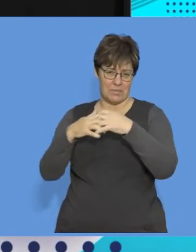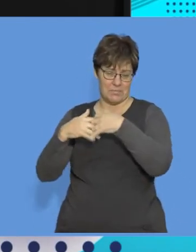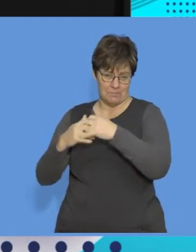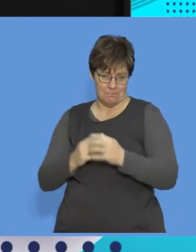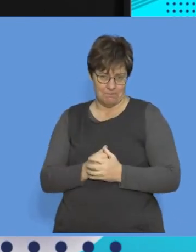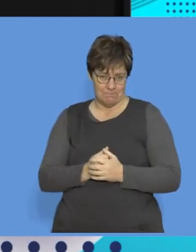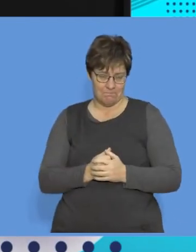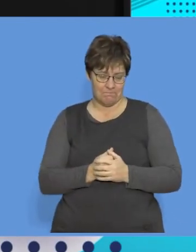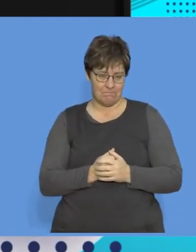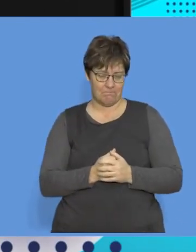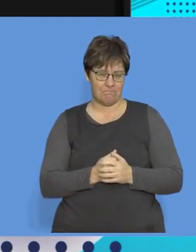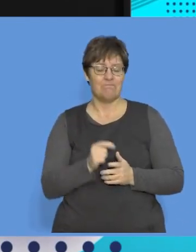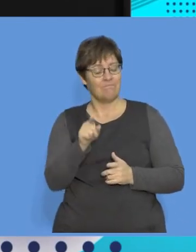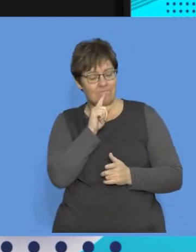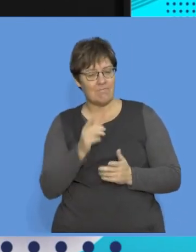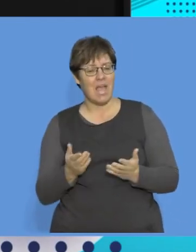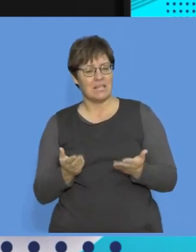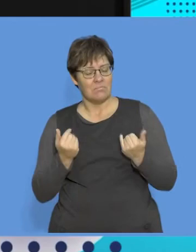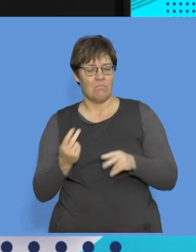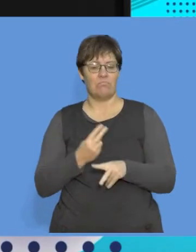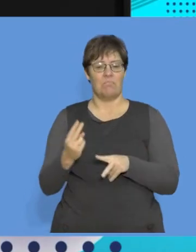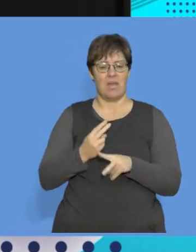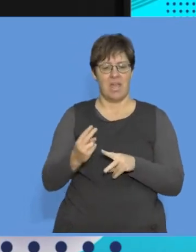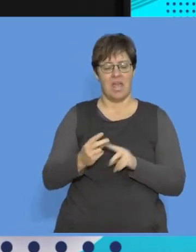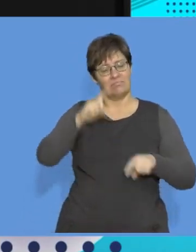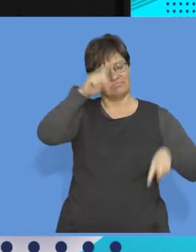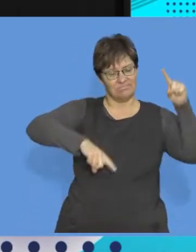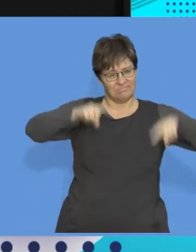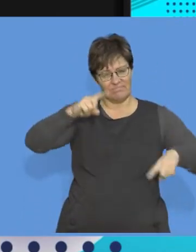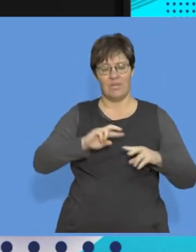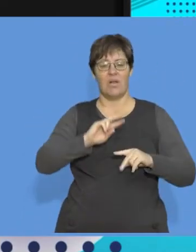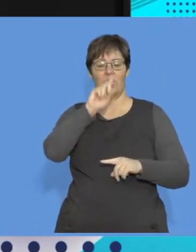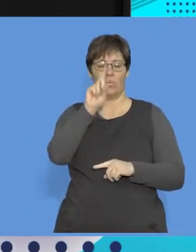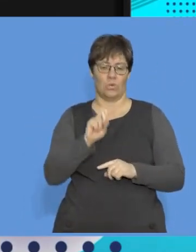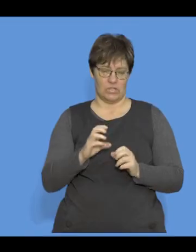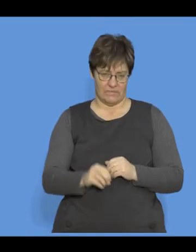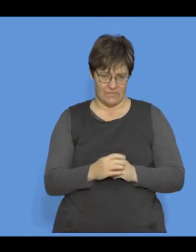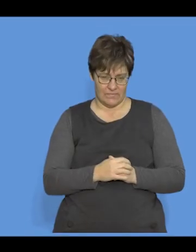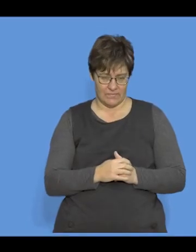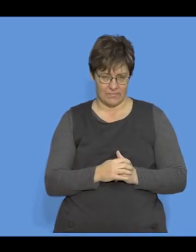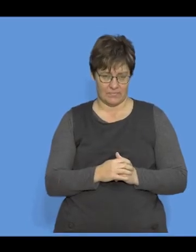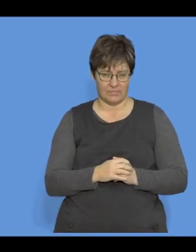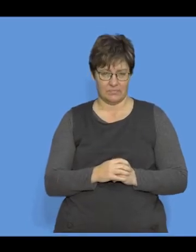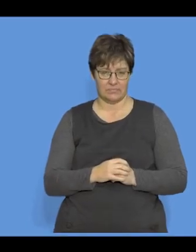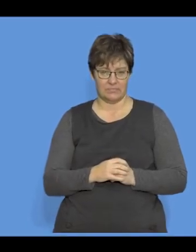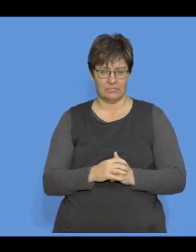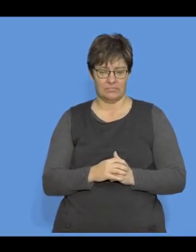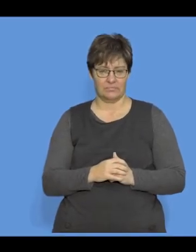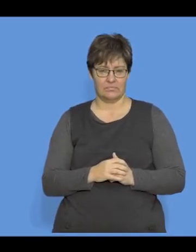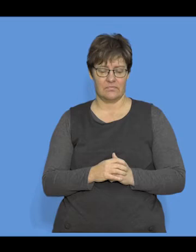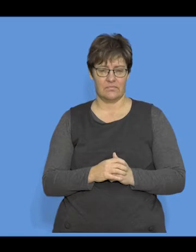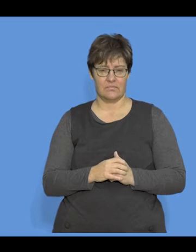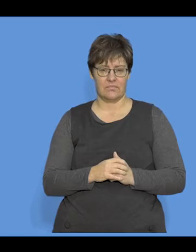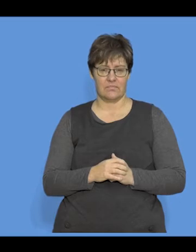will help you anticipate and prepare for different types of questions. And so after you've done